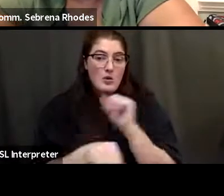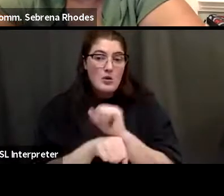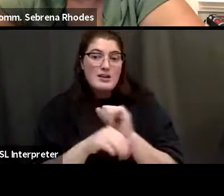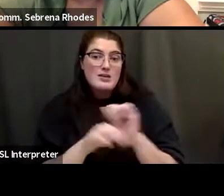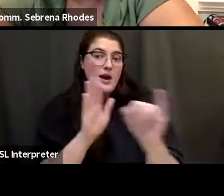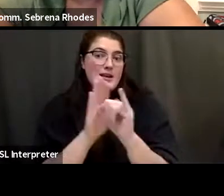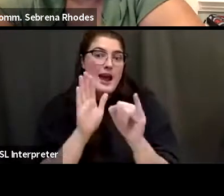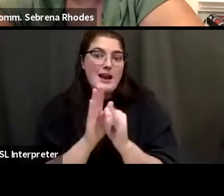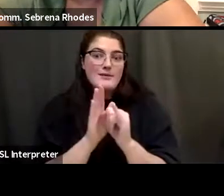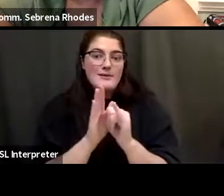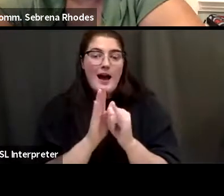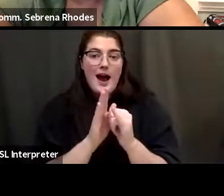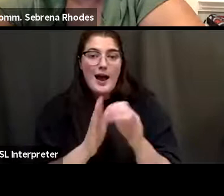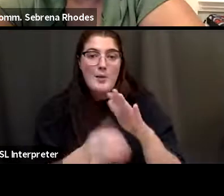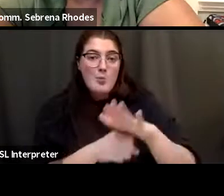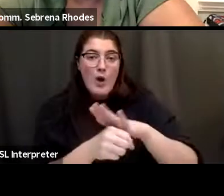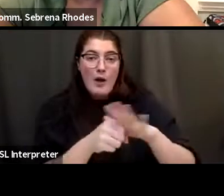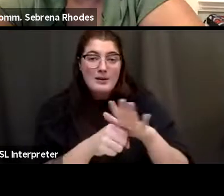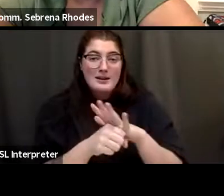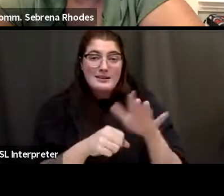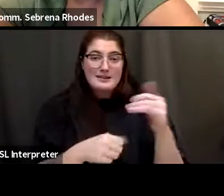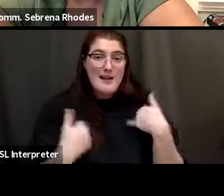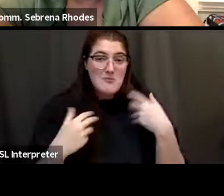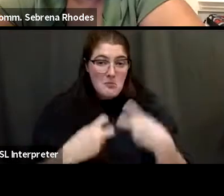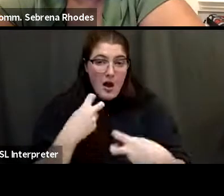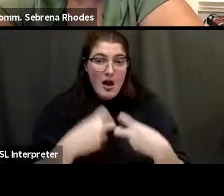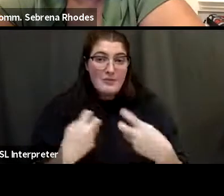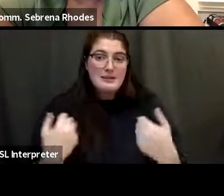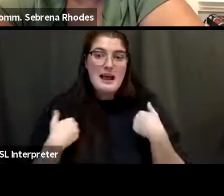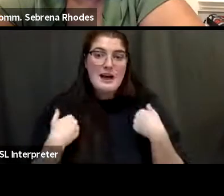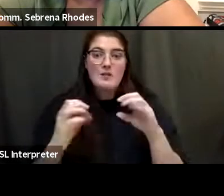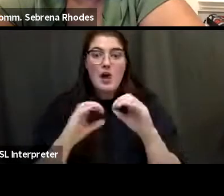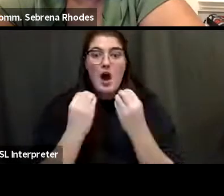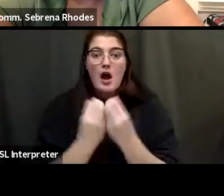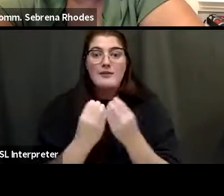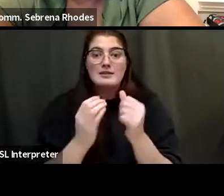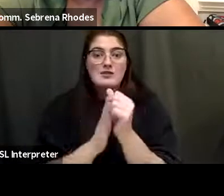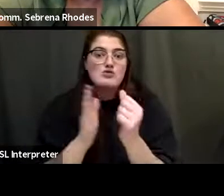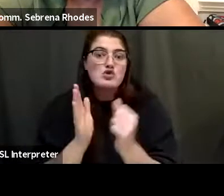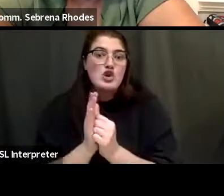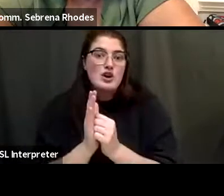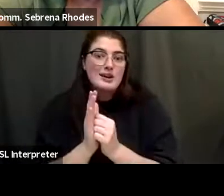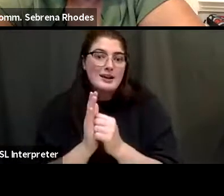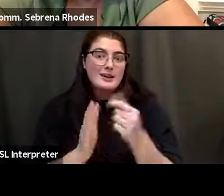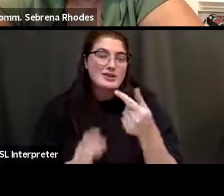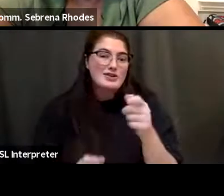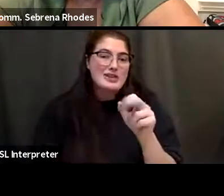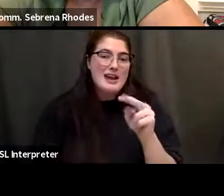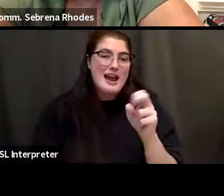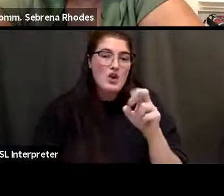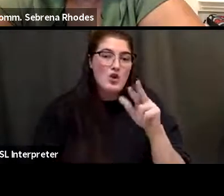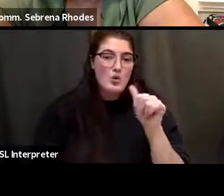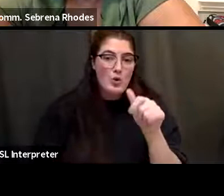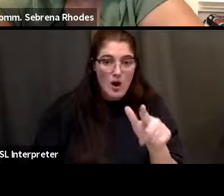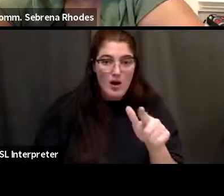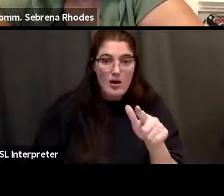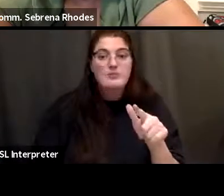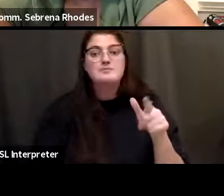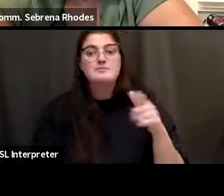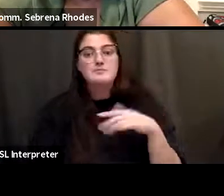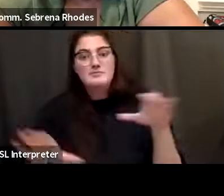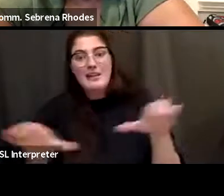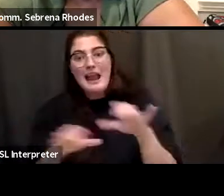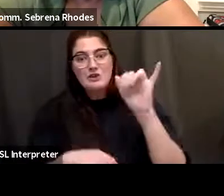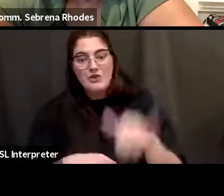nuisance properties and have the Office of the Attorney General to act on issues at those nuisance properties as